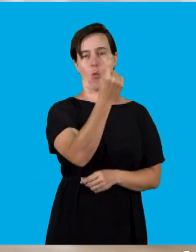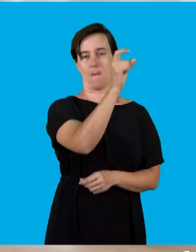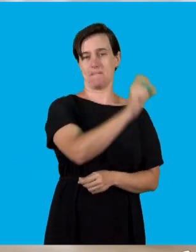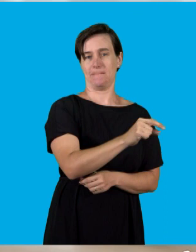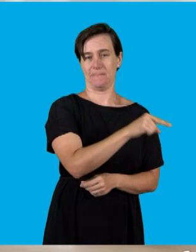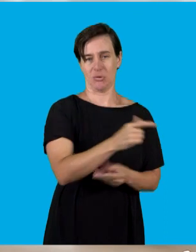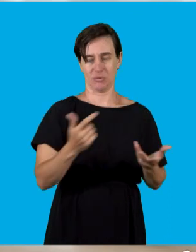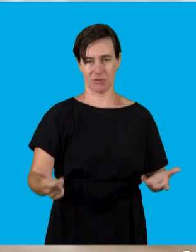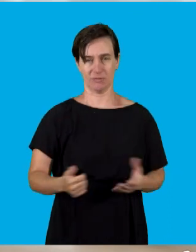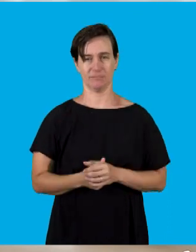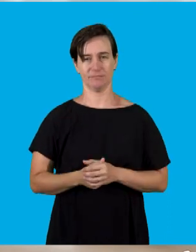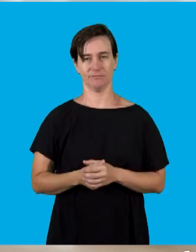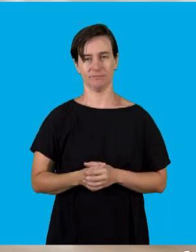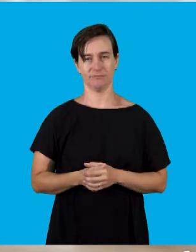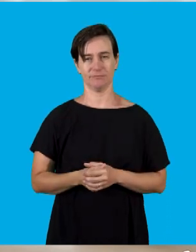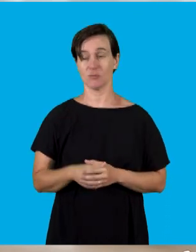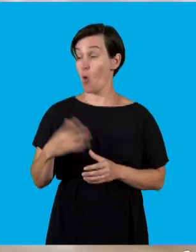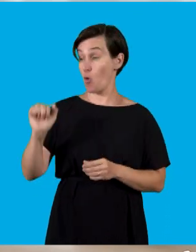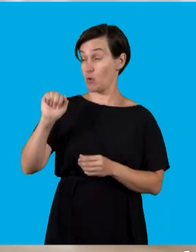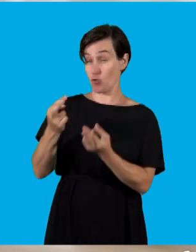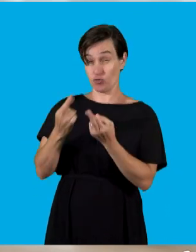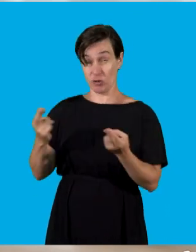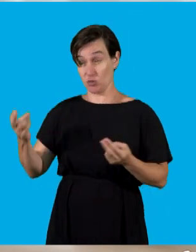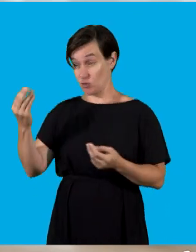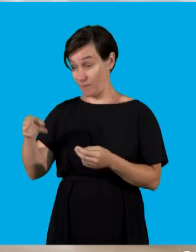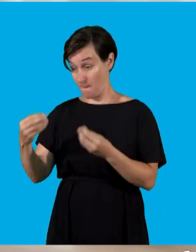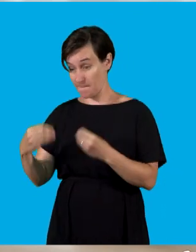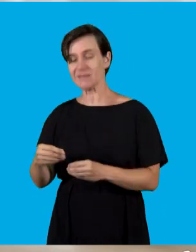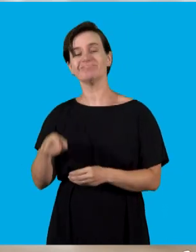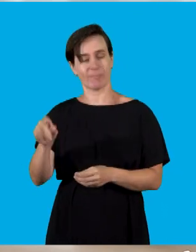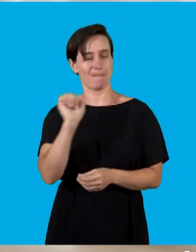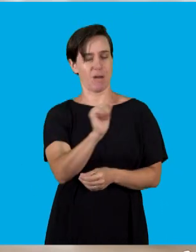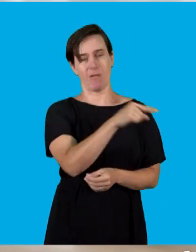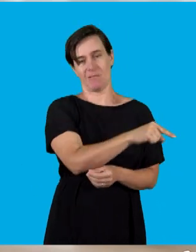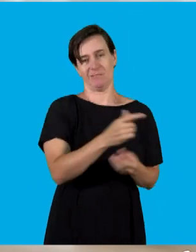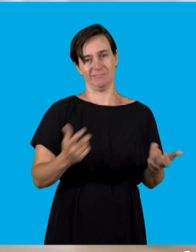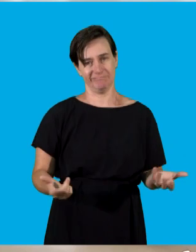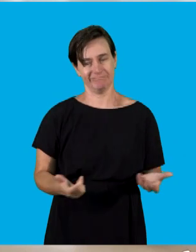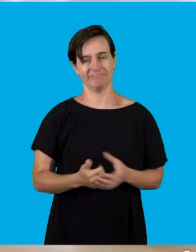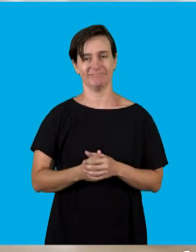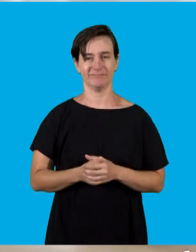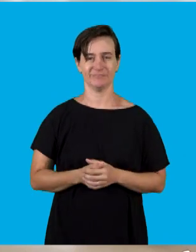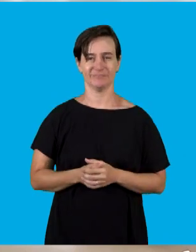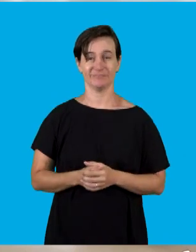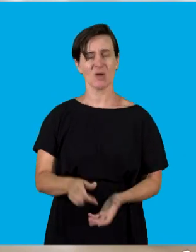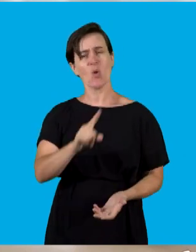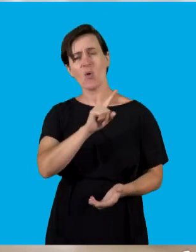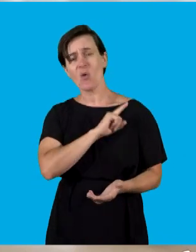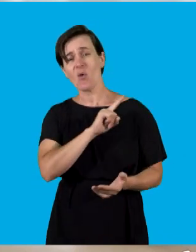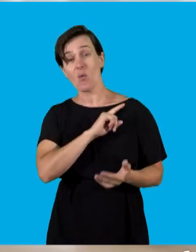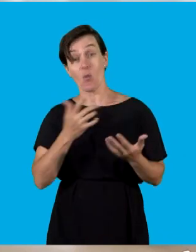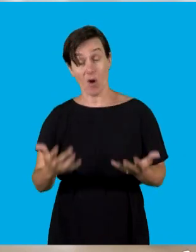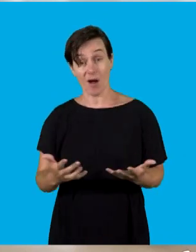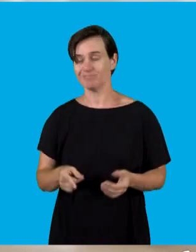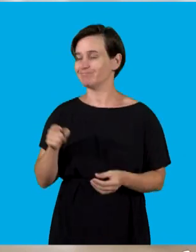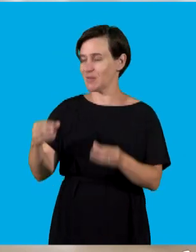a one-man business. All the assets that are for the business, they also belong to the owner, because